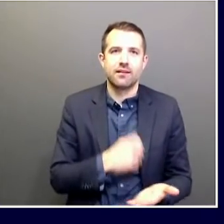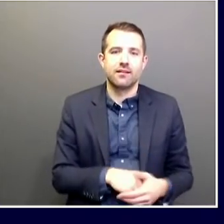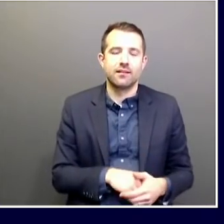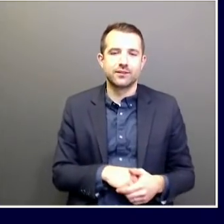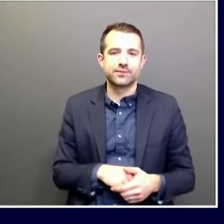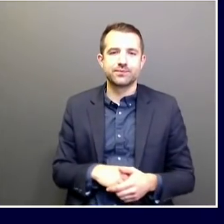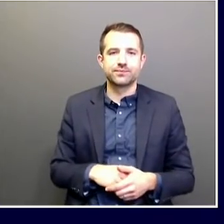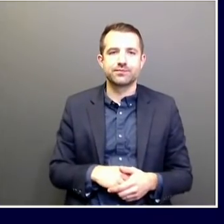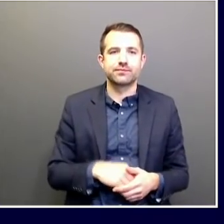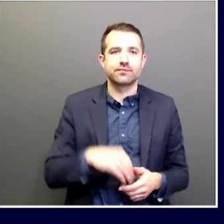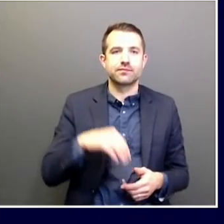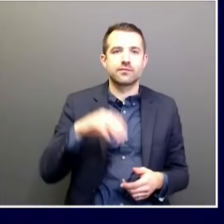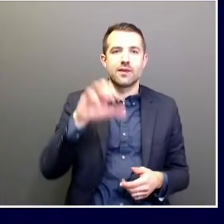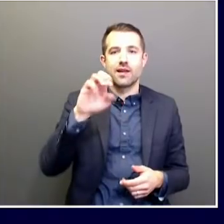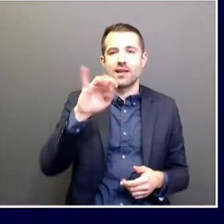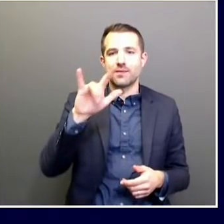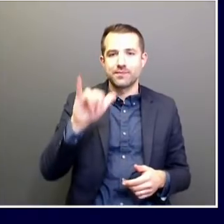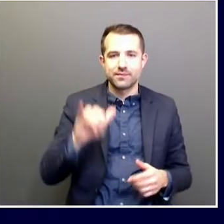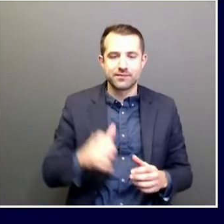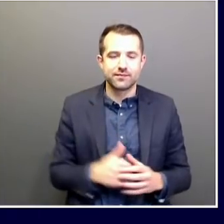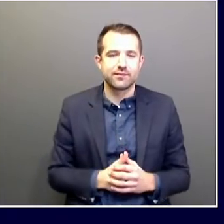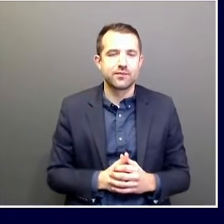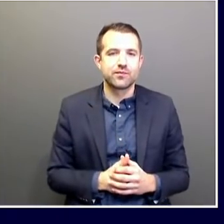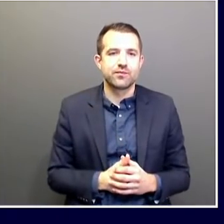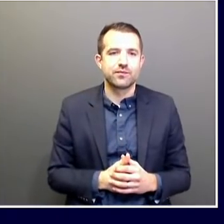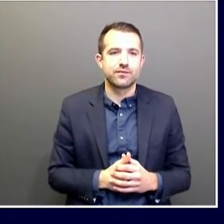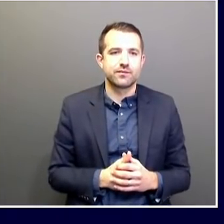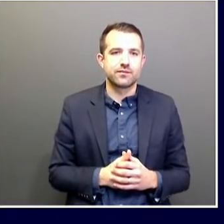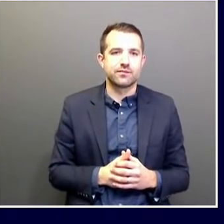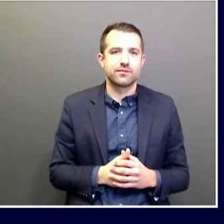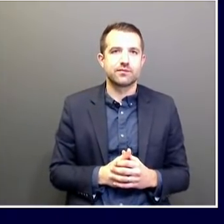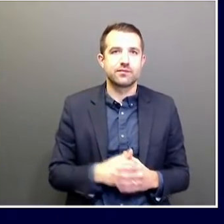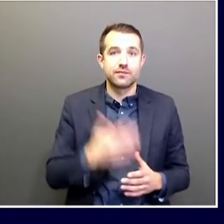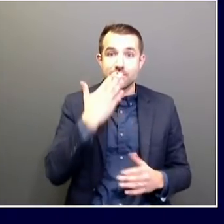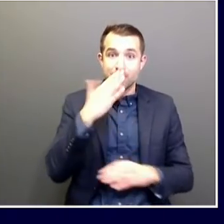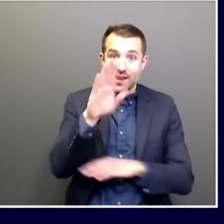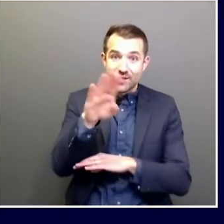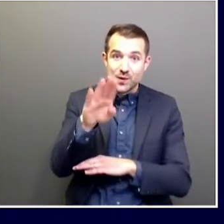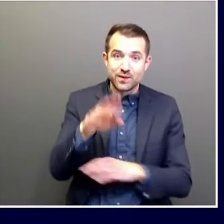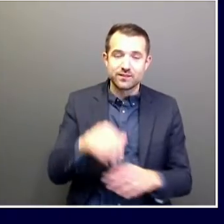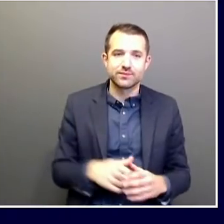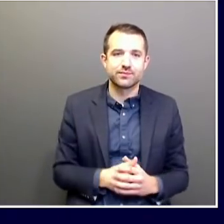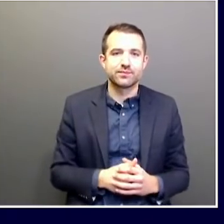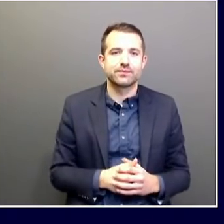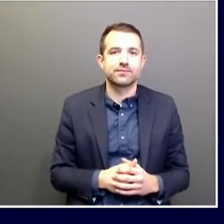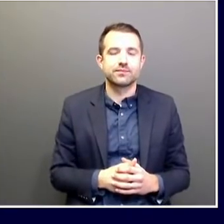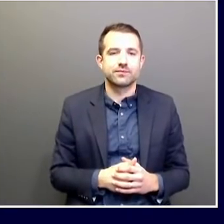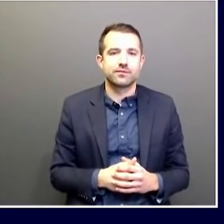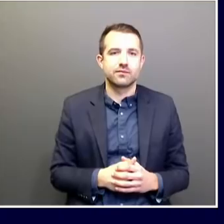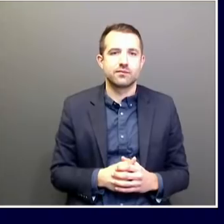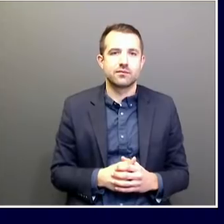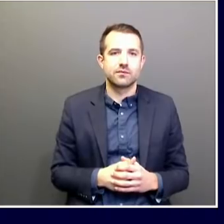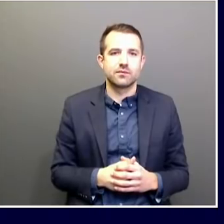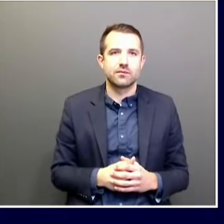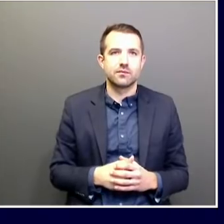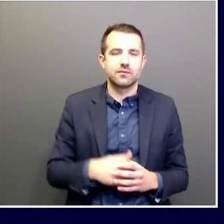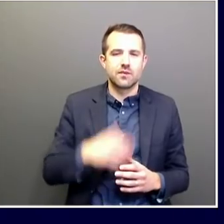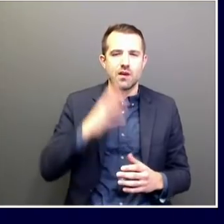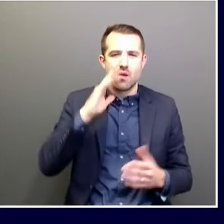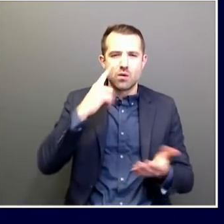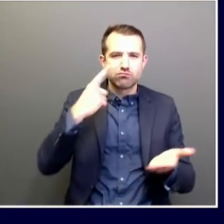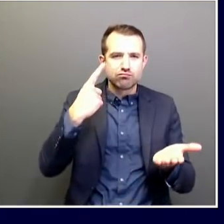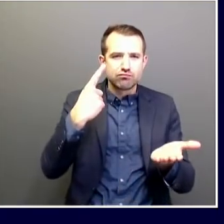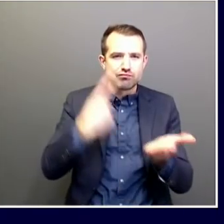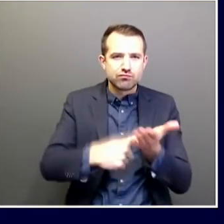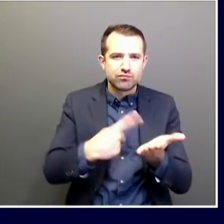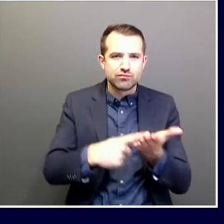Emily, over at the Sun Journal. Hi, good afternoon. I wanted to focus on the hospitalization. So you